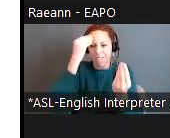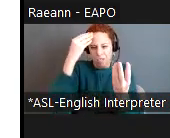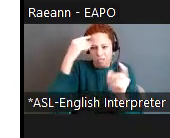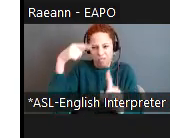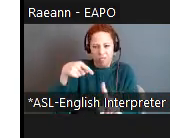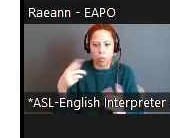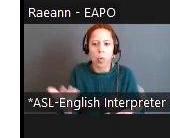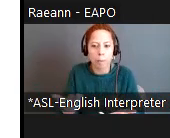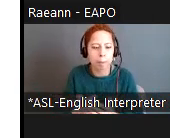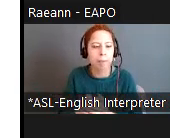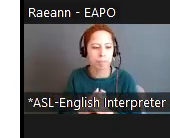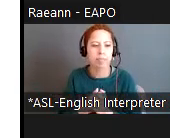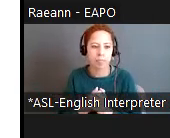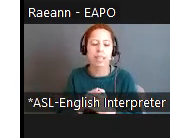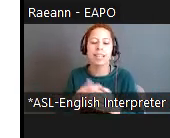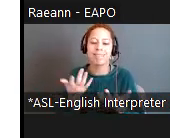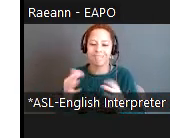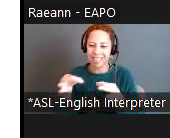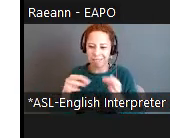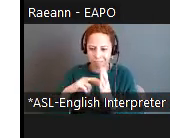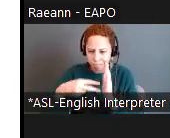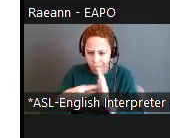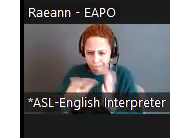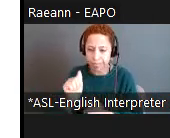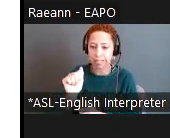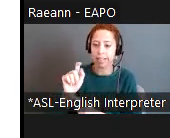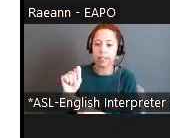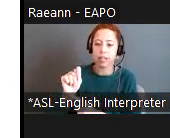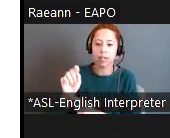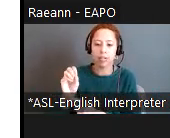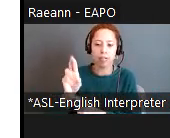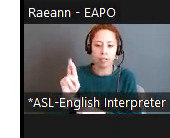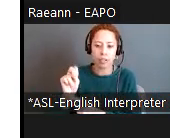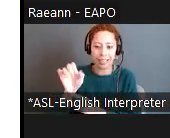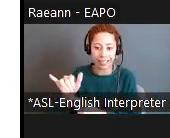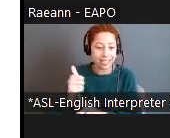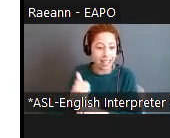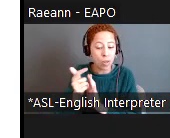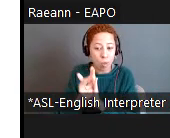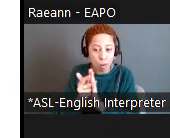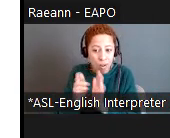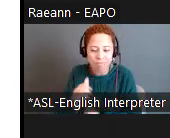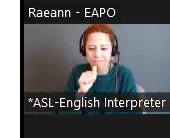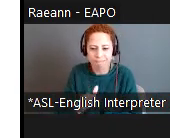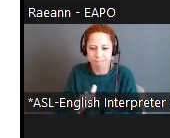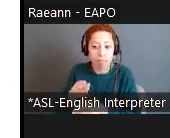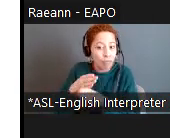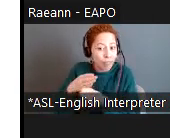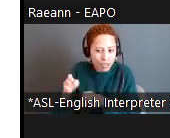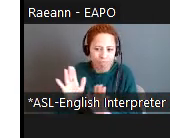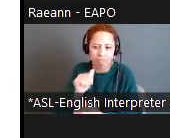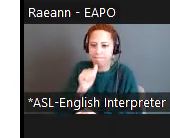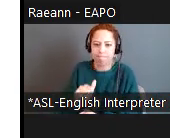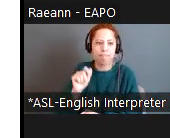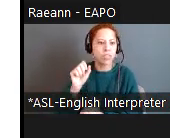sure we've got the same definitions. Step one is your attorney. So your attorney is not a lawyer. They're not a professional in any way. That can